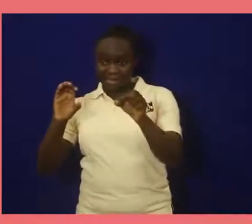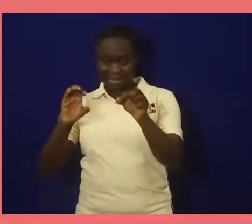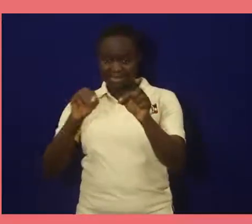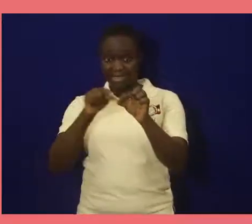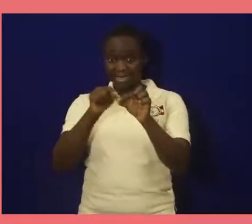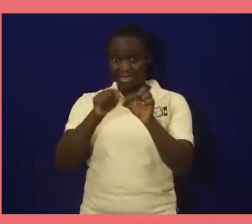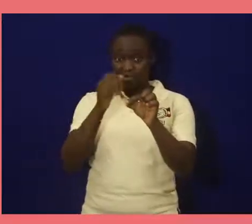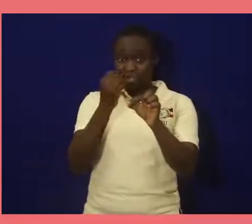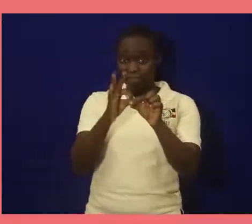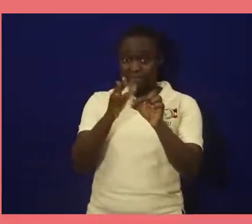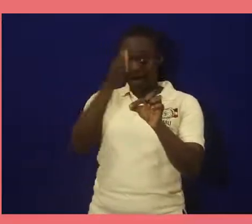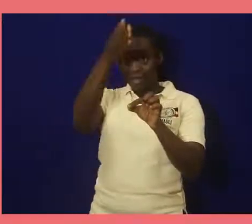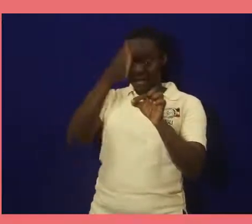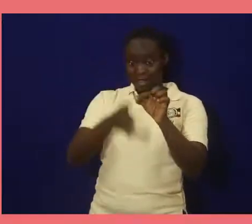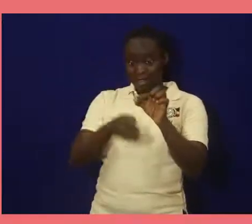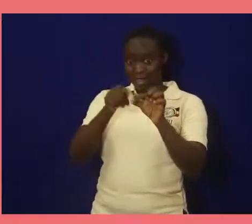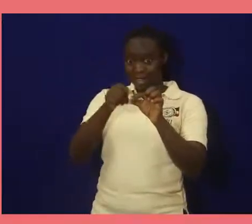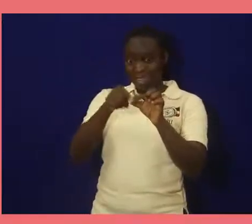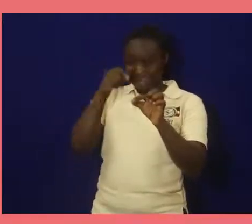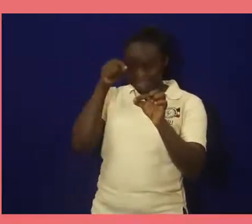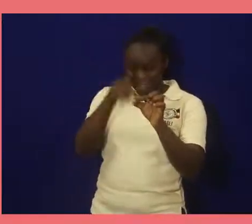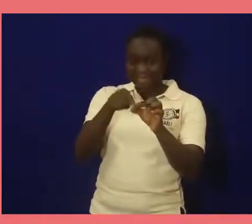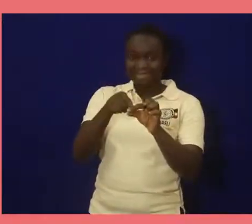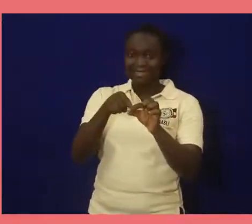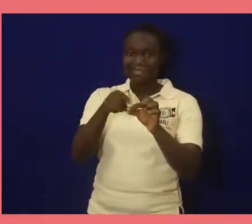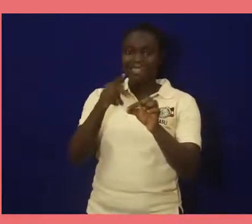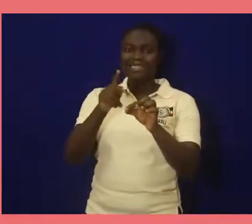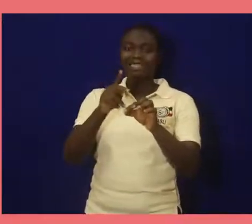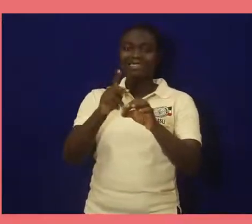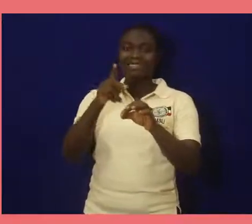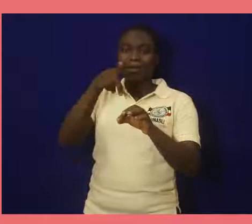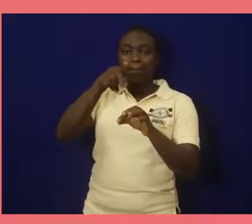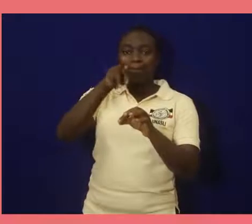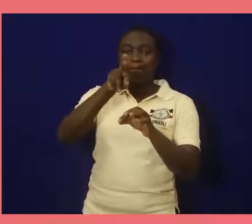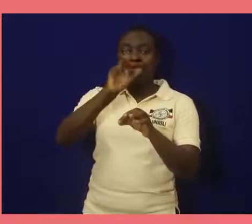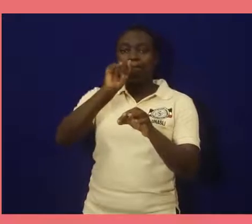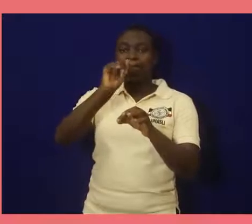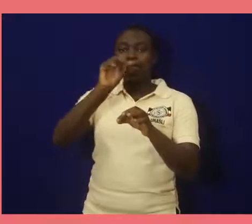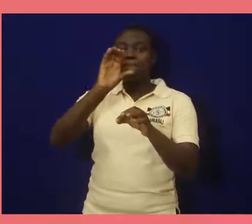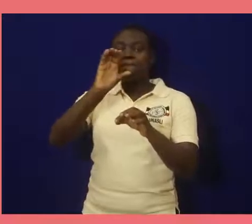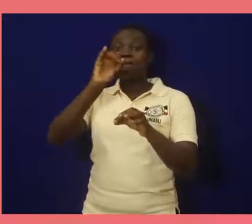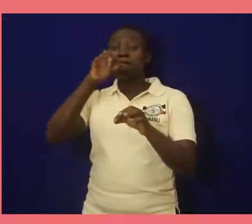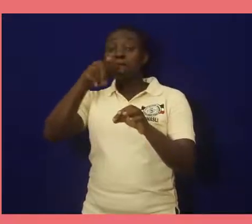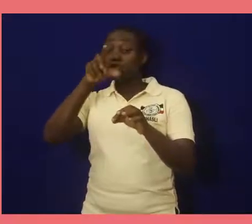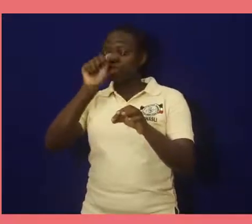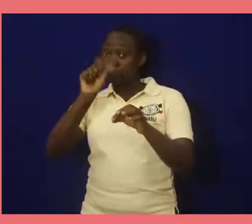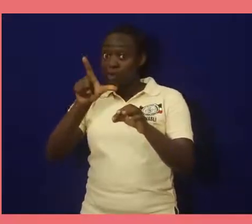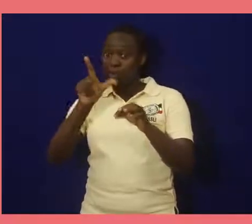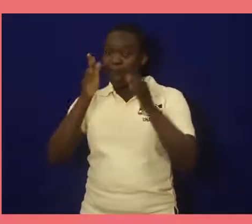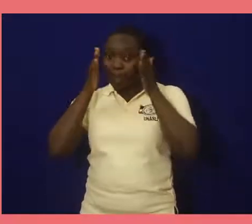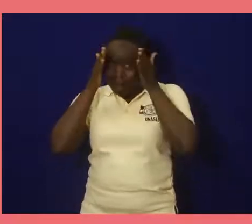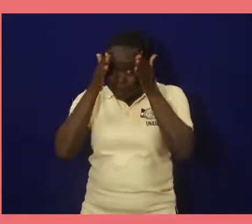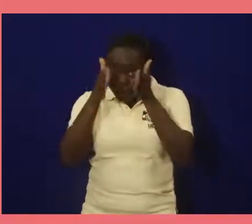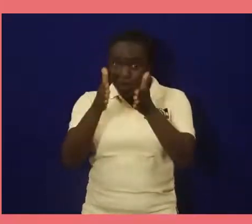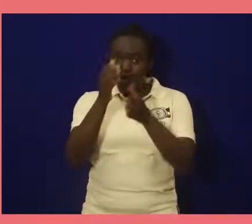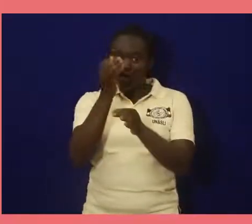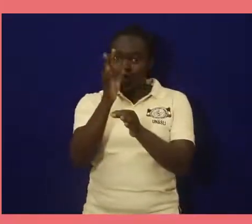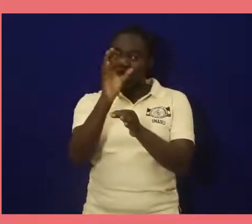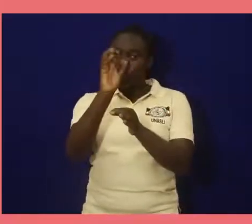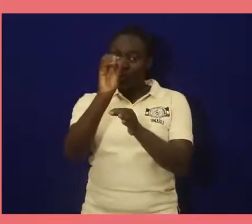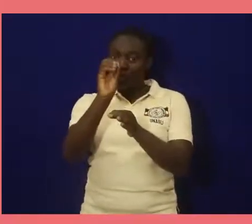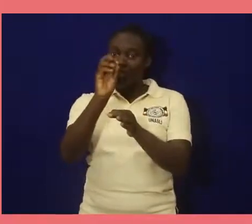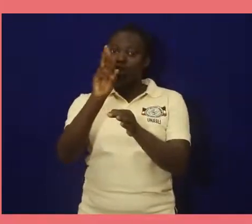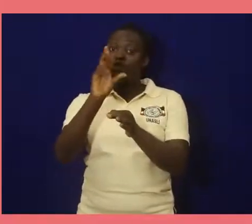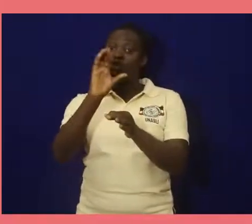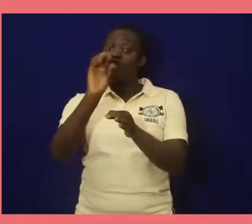F is the principal focus. The spelling of the word